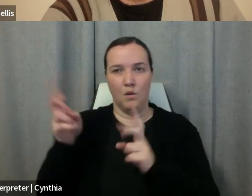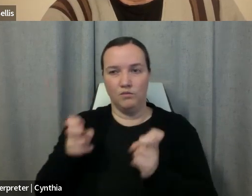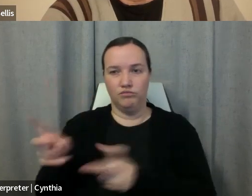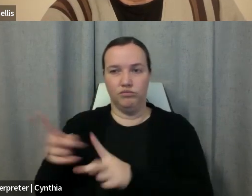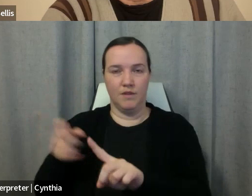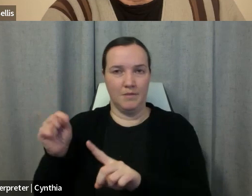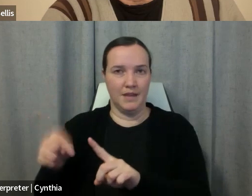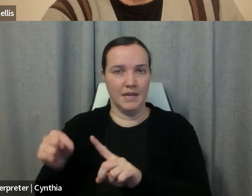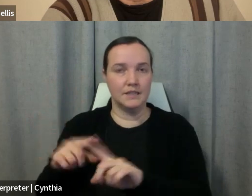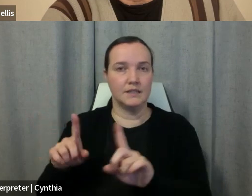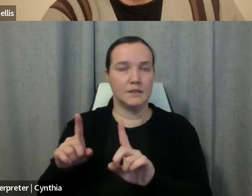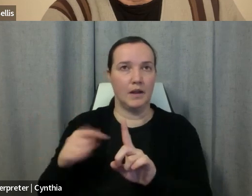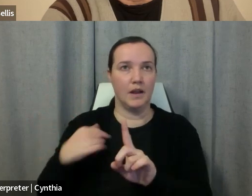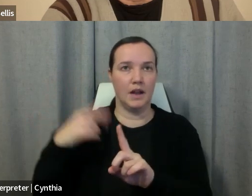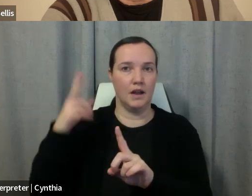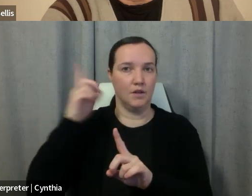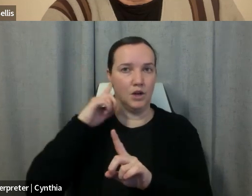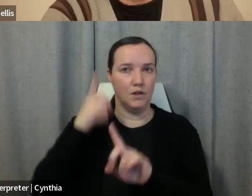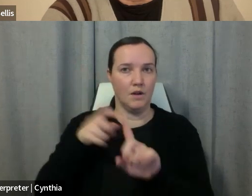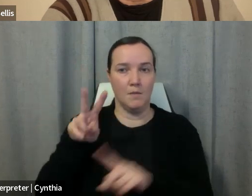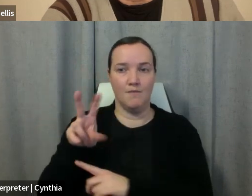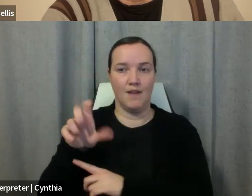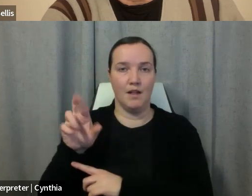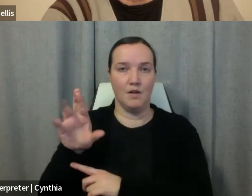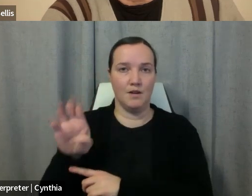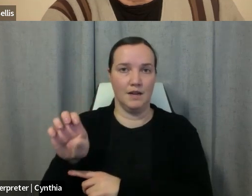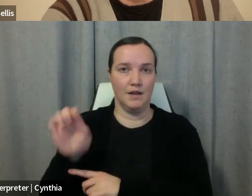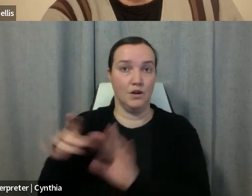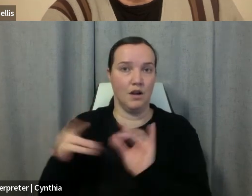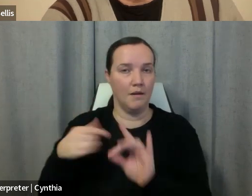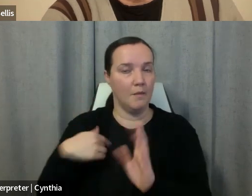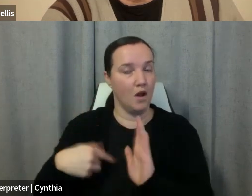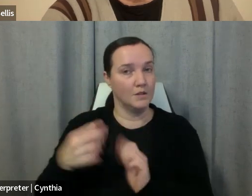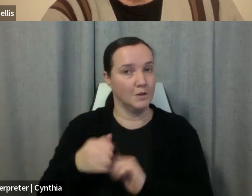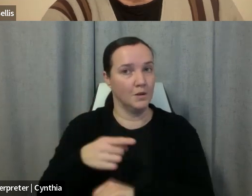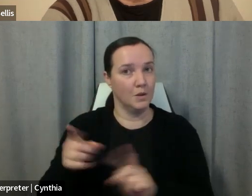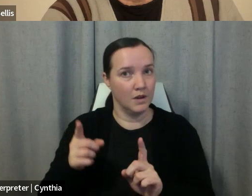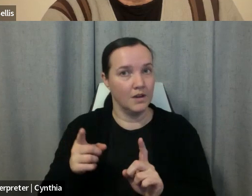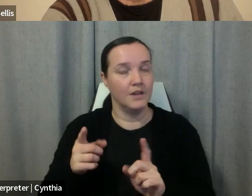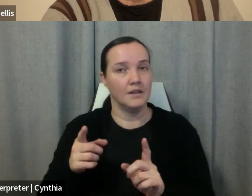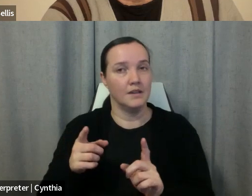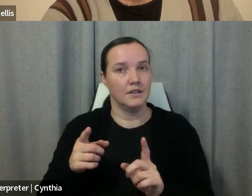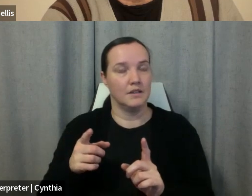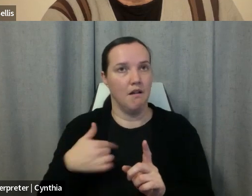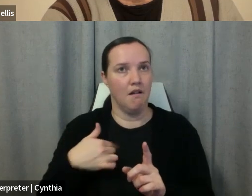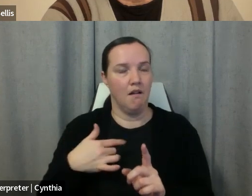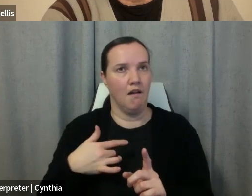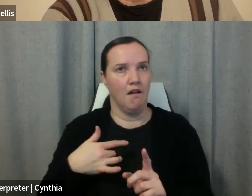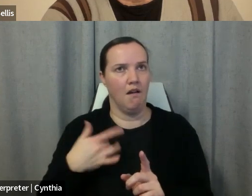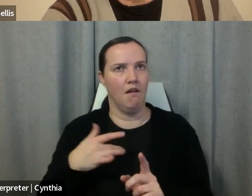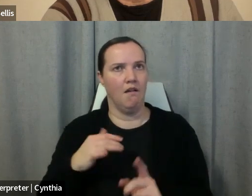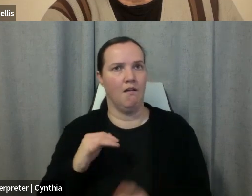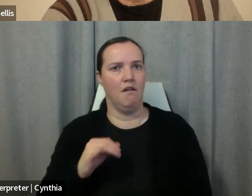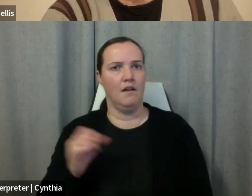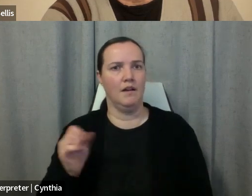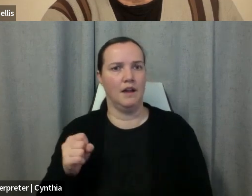is, what I'm hearing, as Valerie said, those of us who, and I have to tell you, if I'm honest with you, it really shook me when I heard, because I thought, yeah, this person's